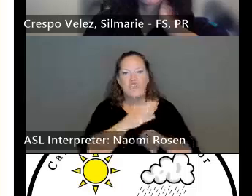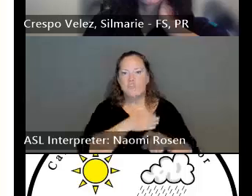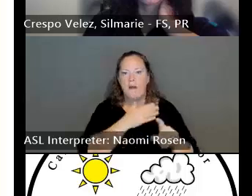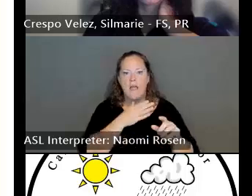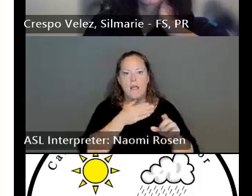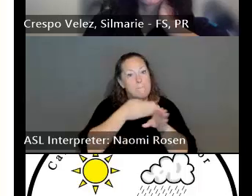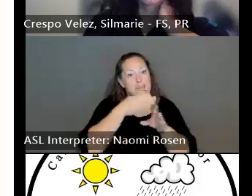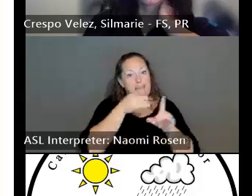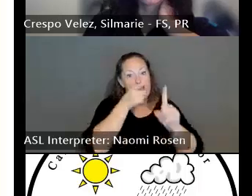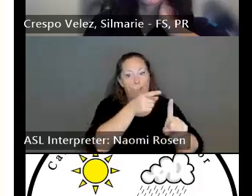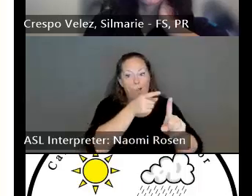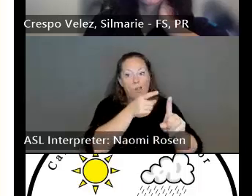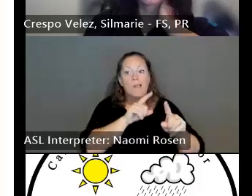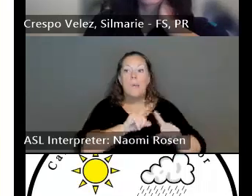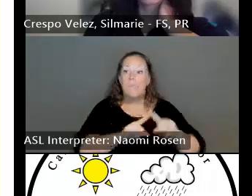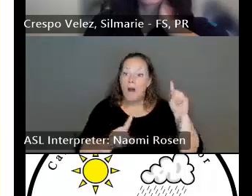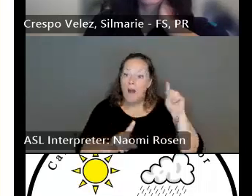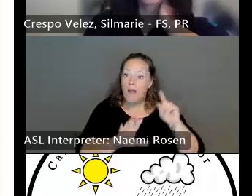goal, but